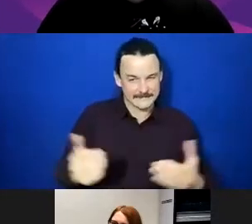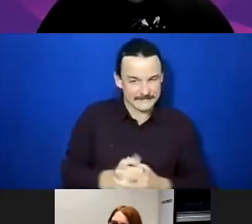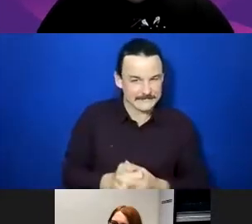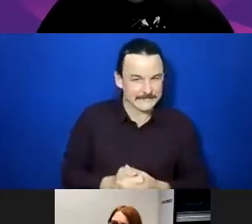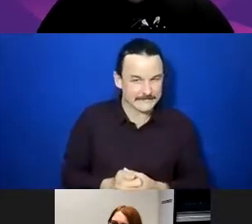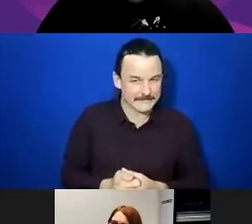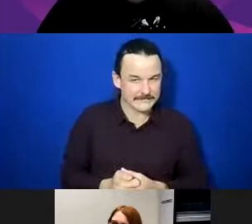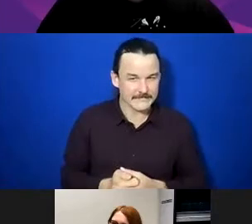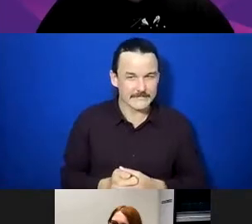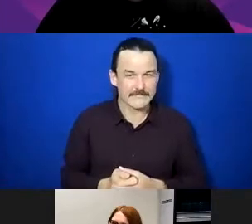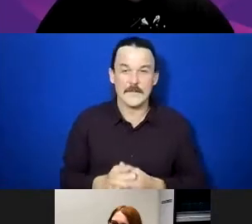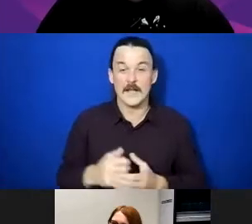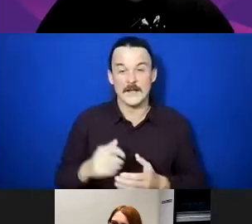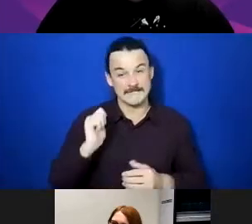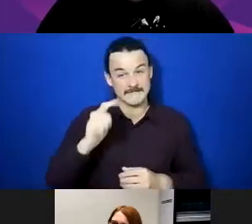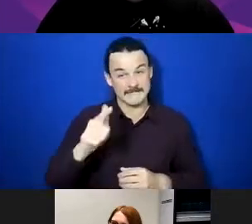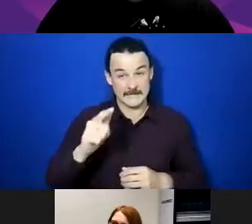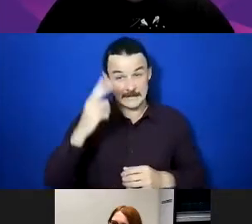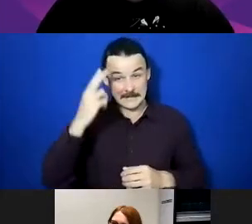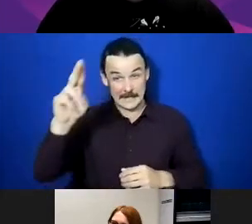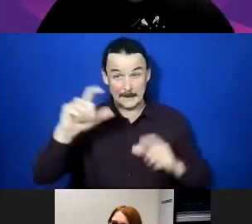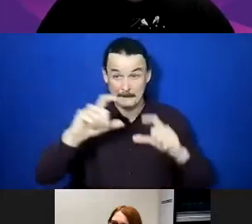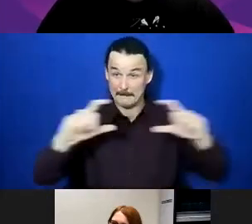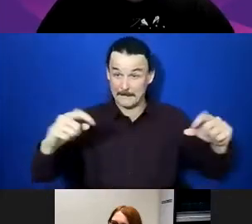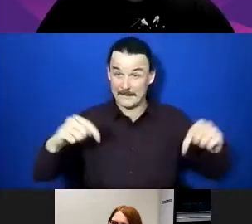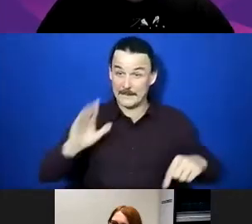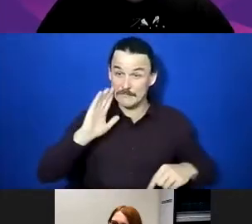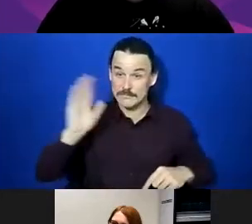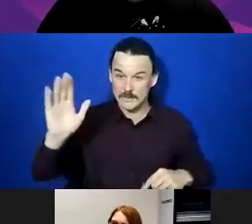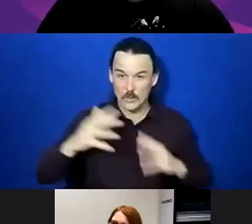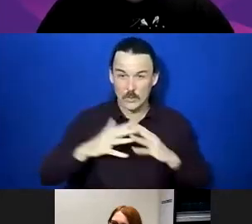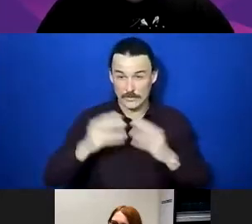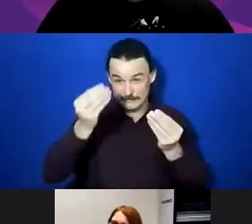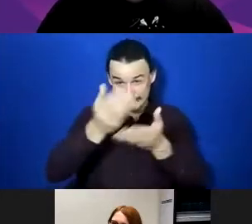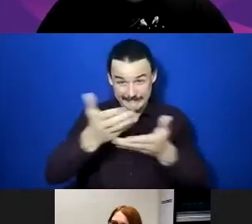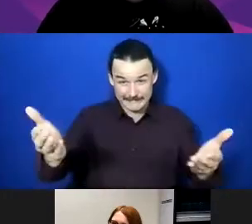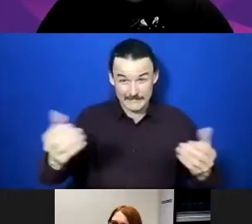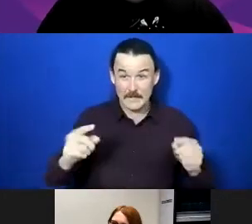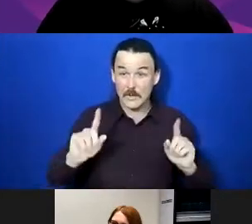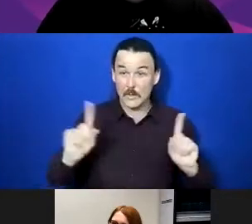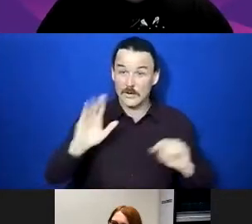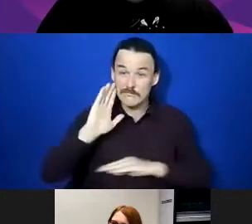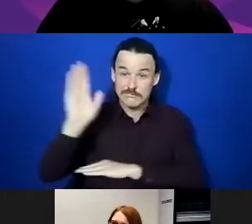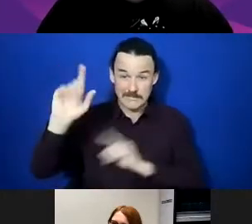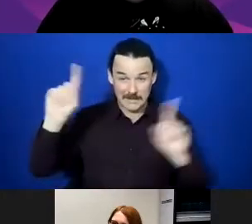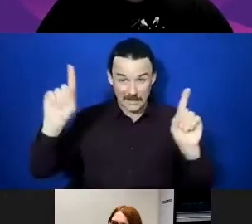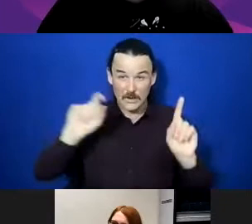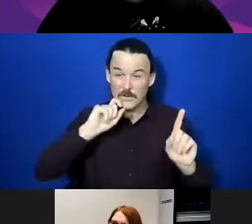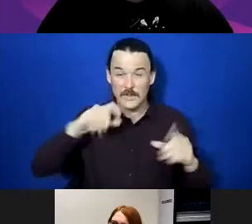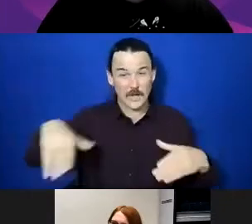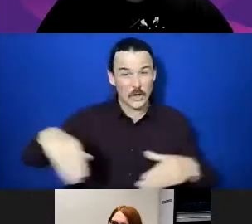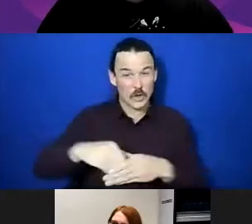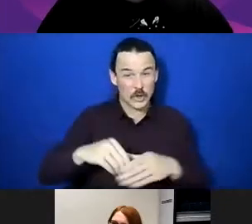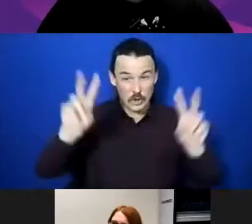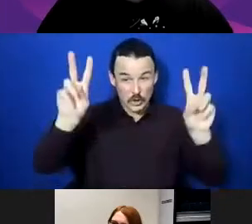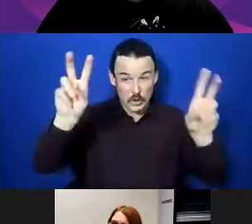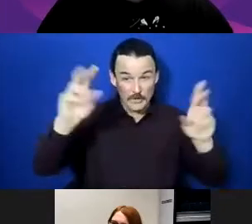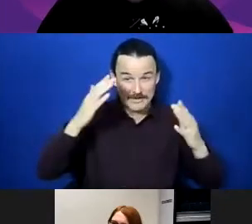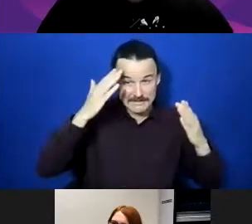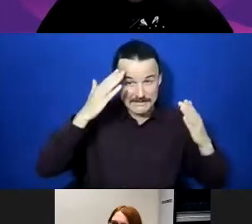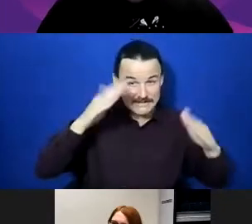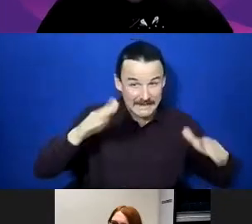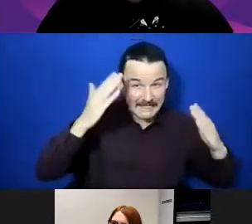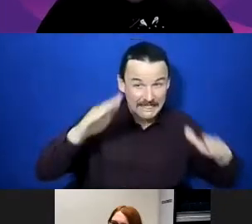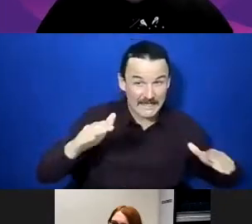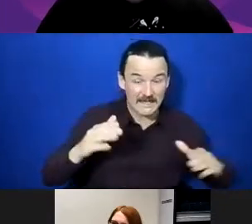of my presentation, but it is worth mentioning that the following discussion will include the topics of death,